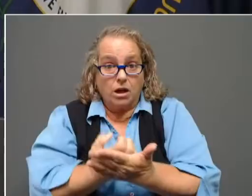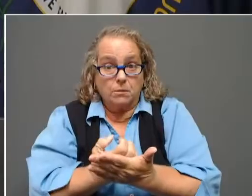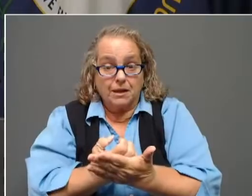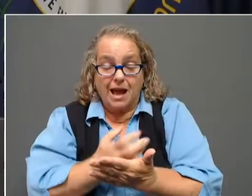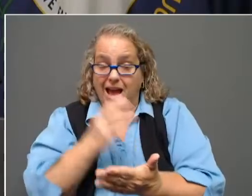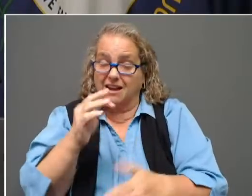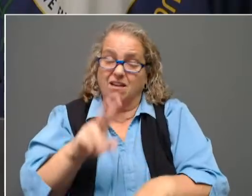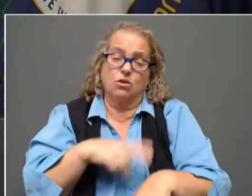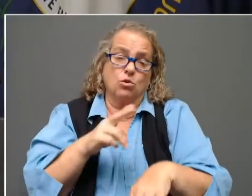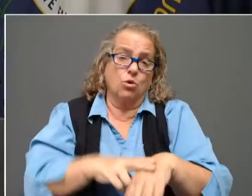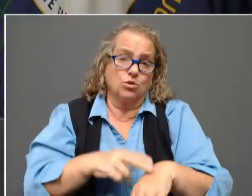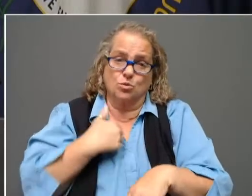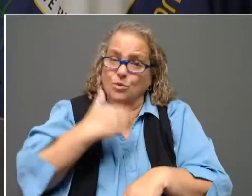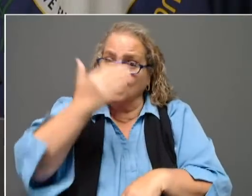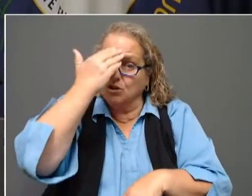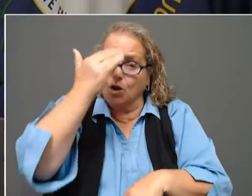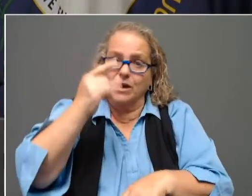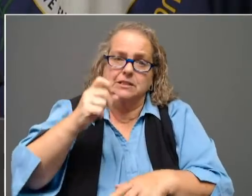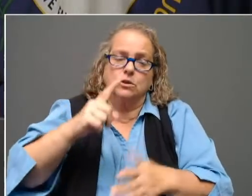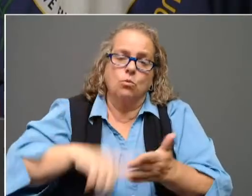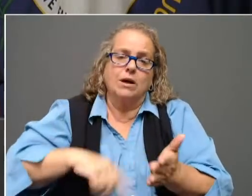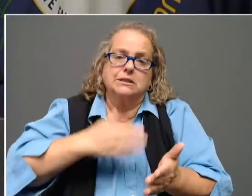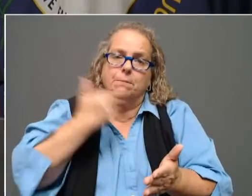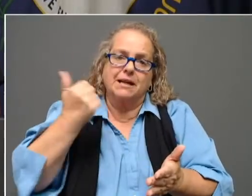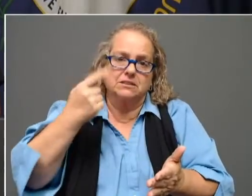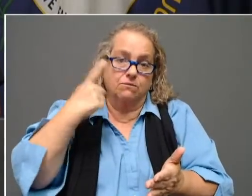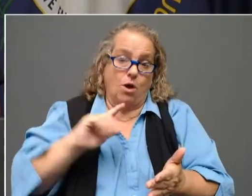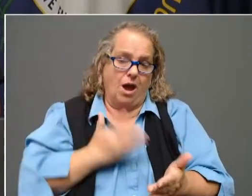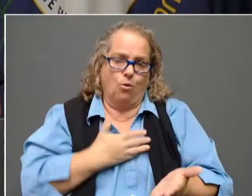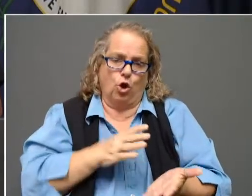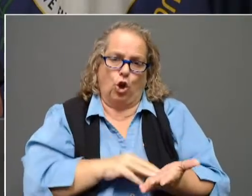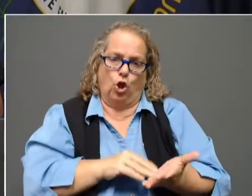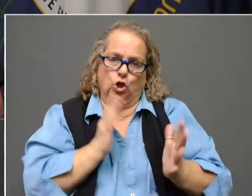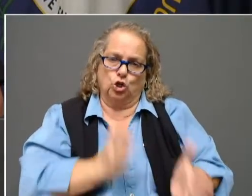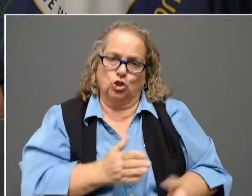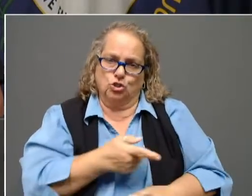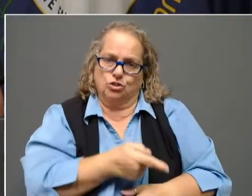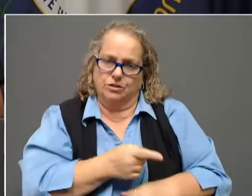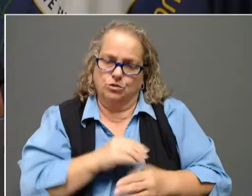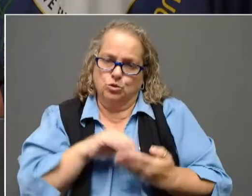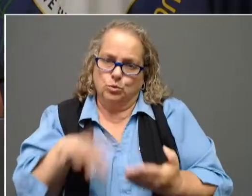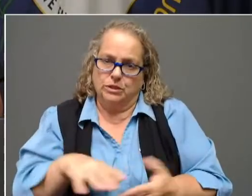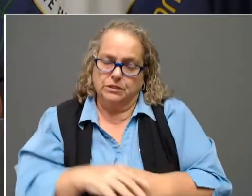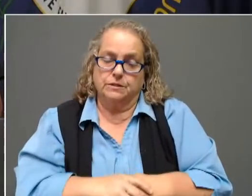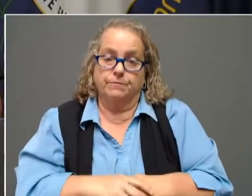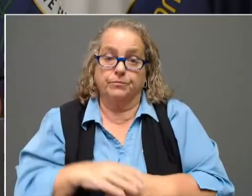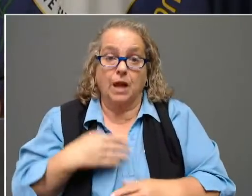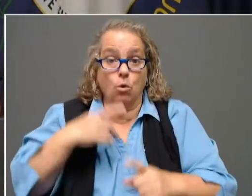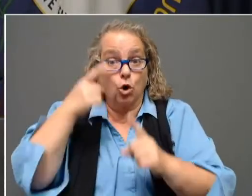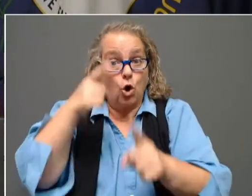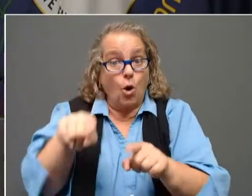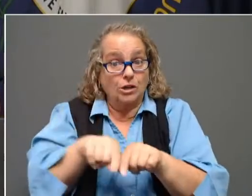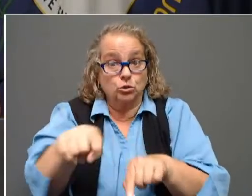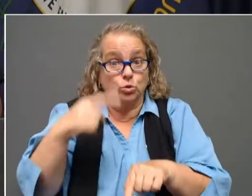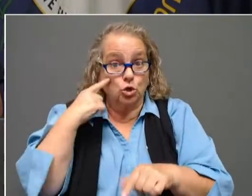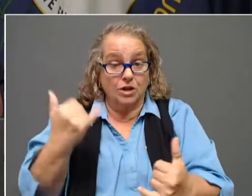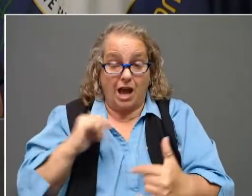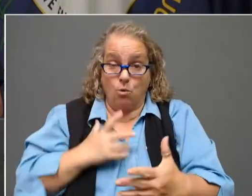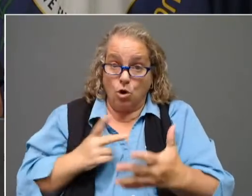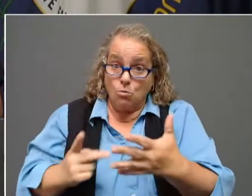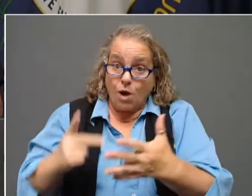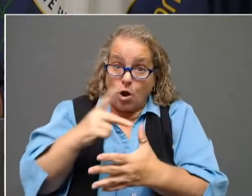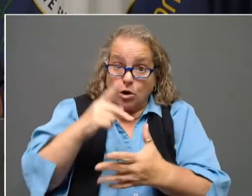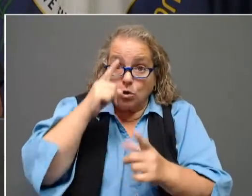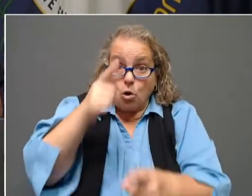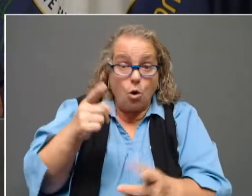we know it's what's best for our learners. So our goal, as you've heard today, our priority goals are to ensure that